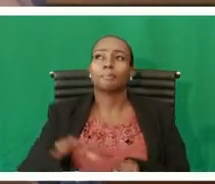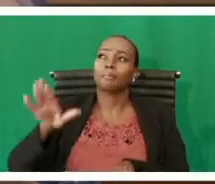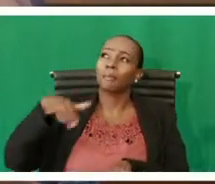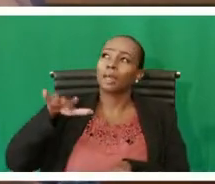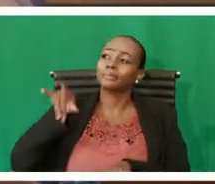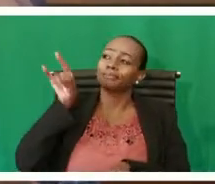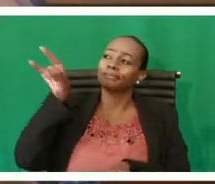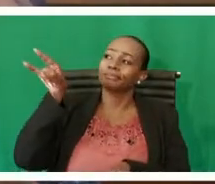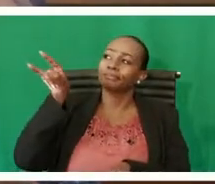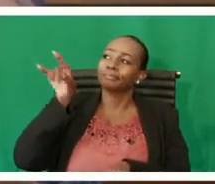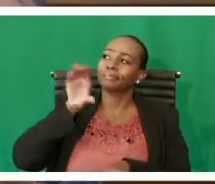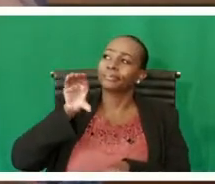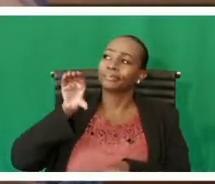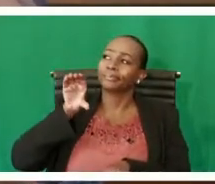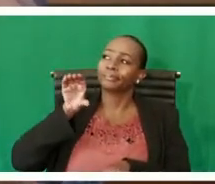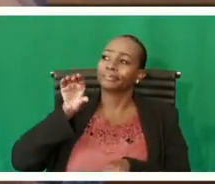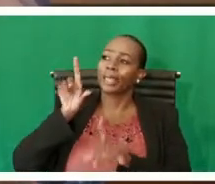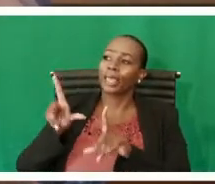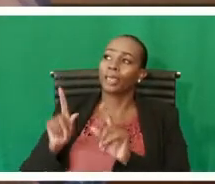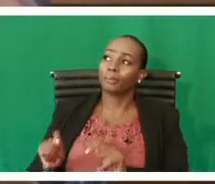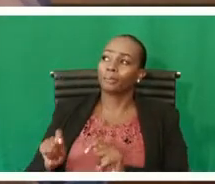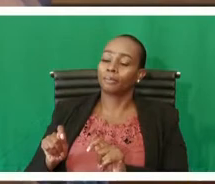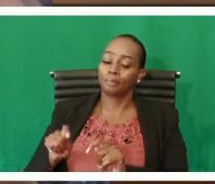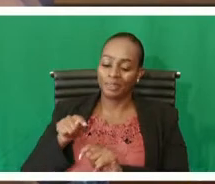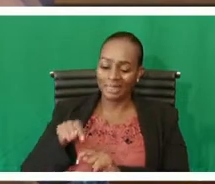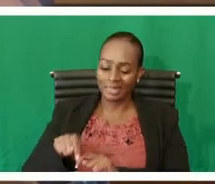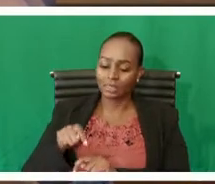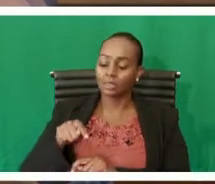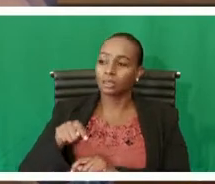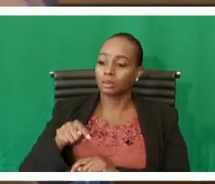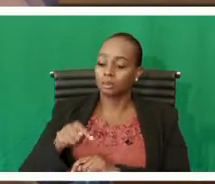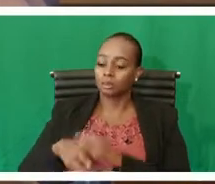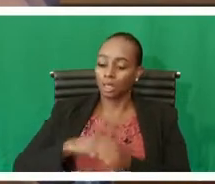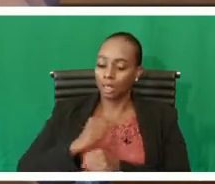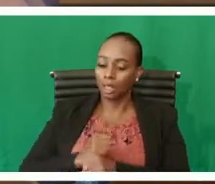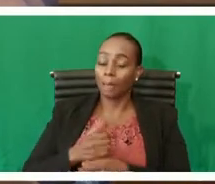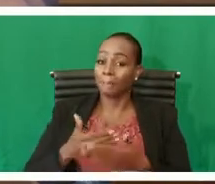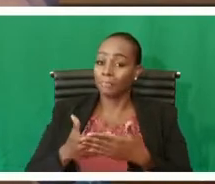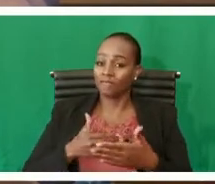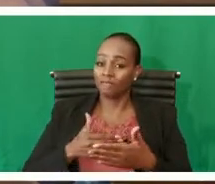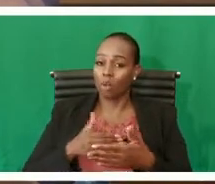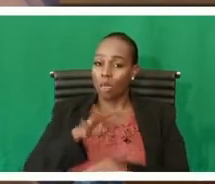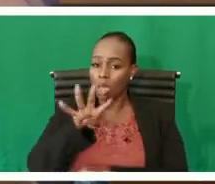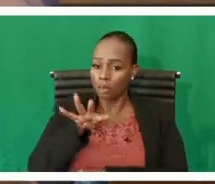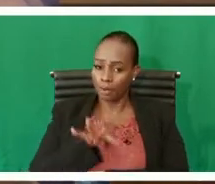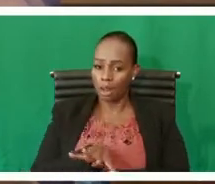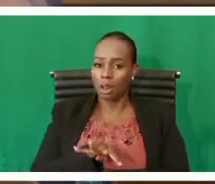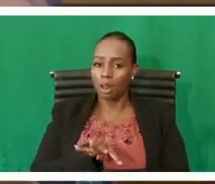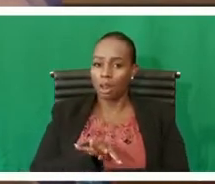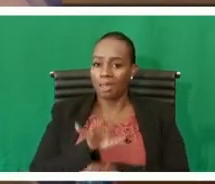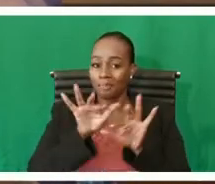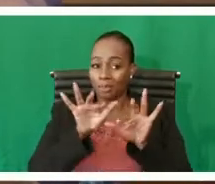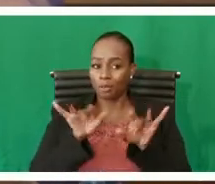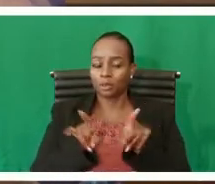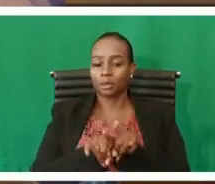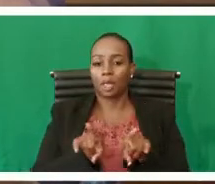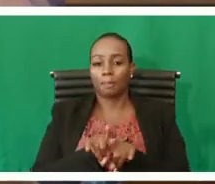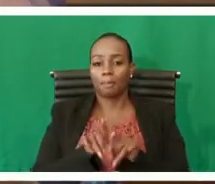Mama Moba Tubadula Metsi, this year, very soon, before June, before April, Tsantsu Batubano,